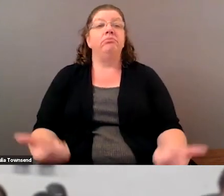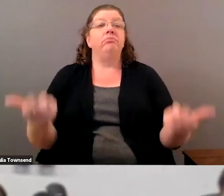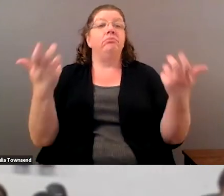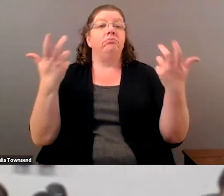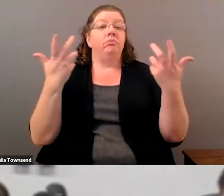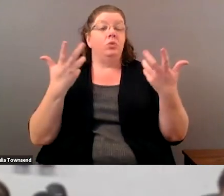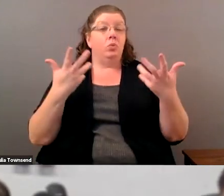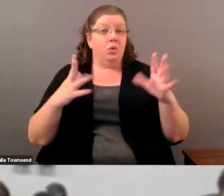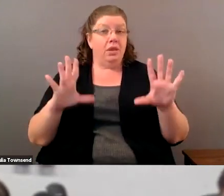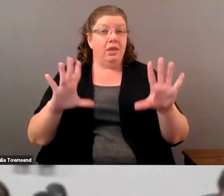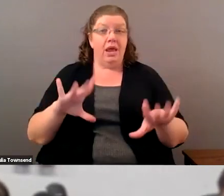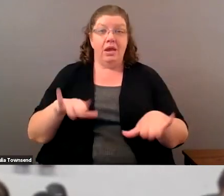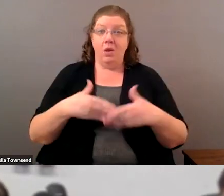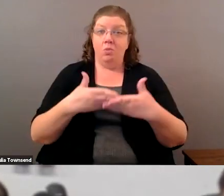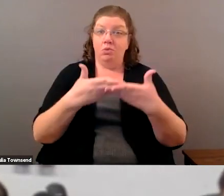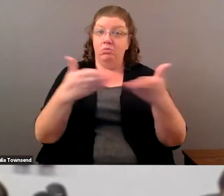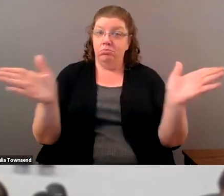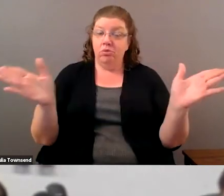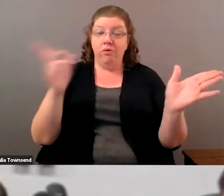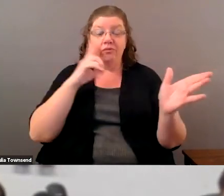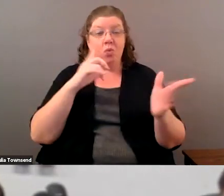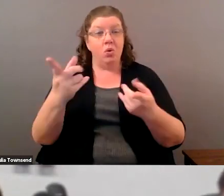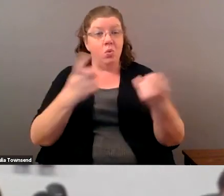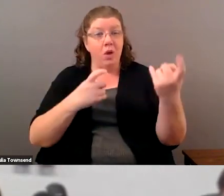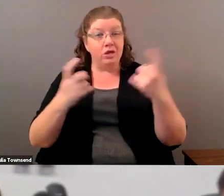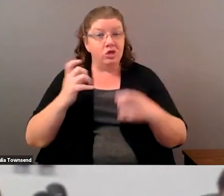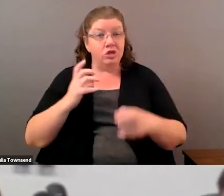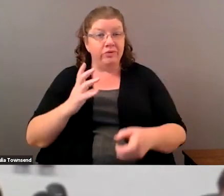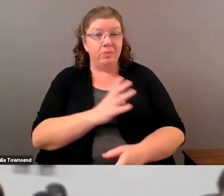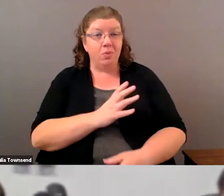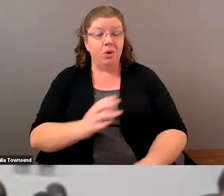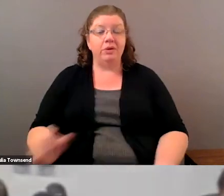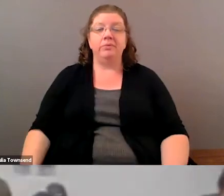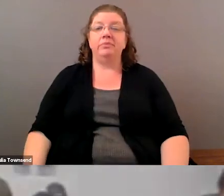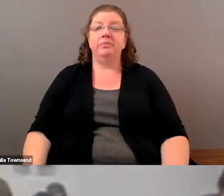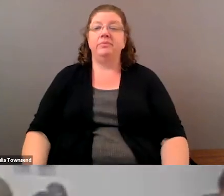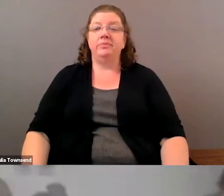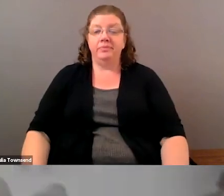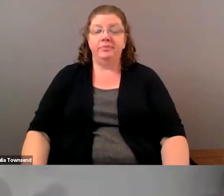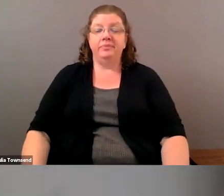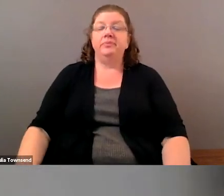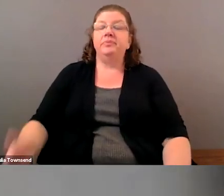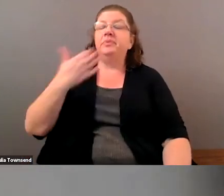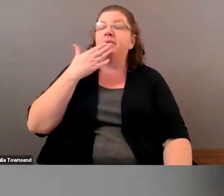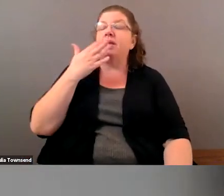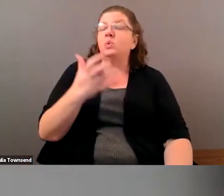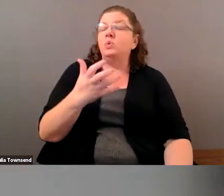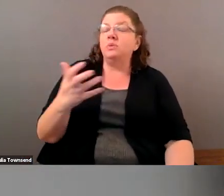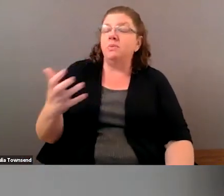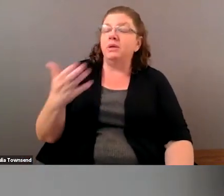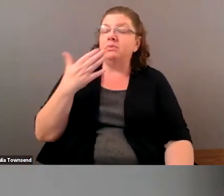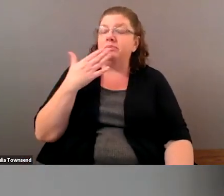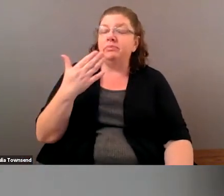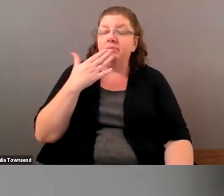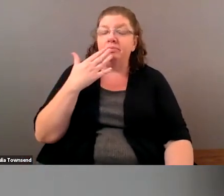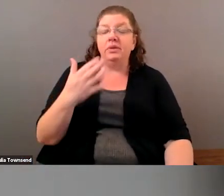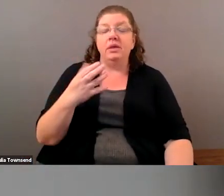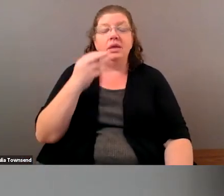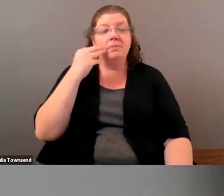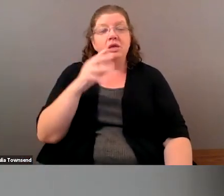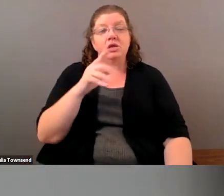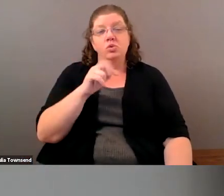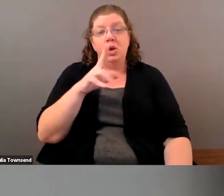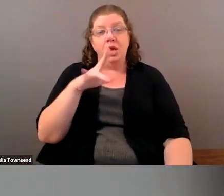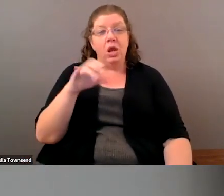go ahead and turn it over to the board for any questions you might have about the positions. Thank you. Excellent. Thank you so much. Mr. Hio, are there any